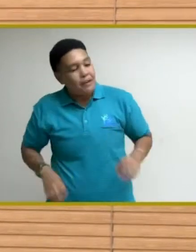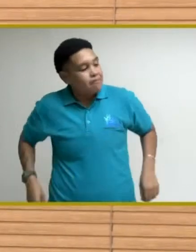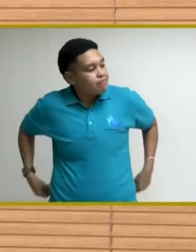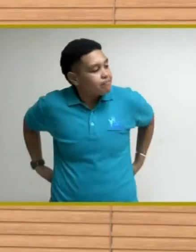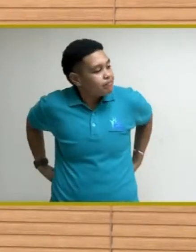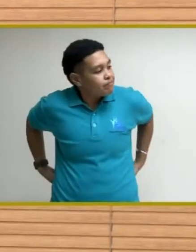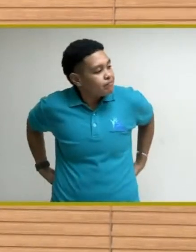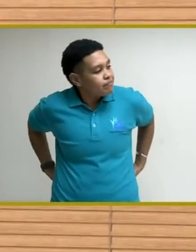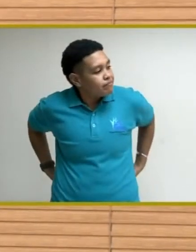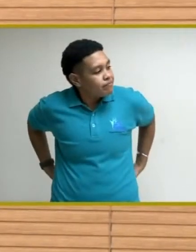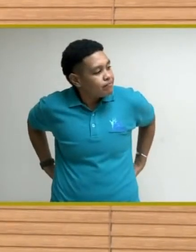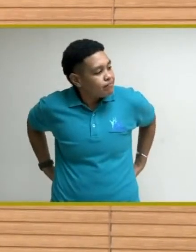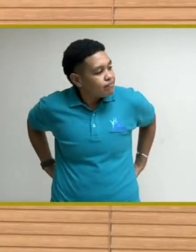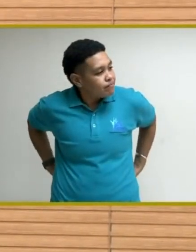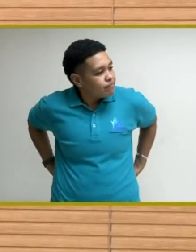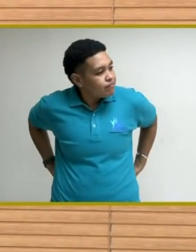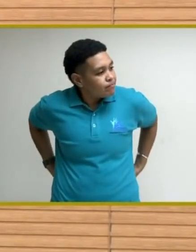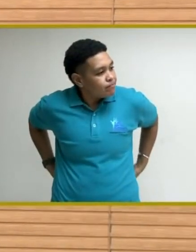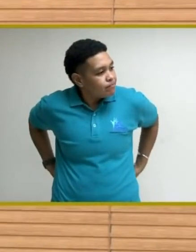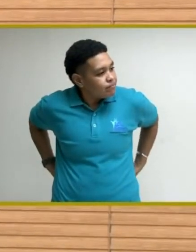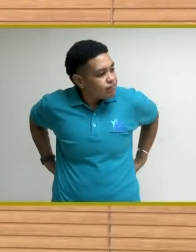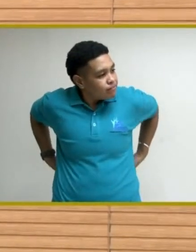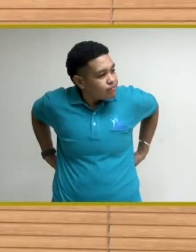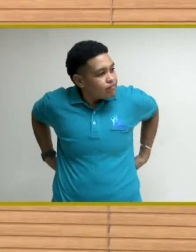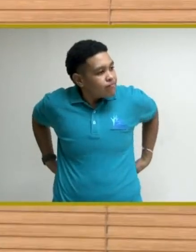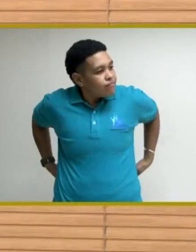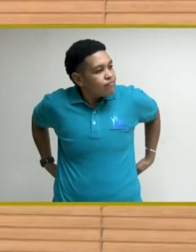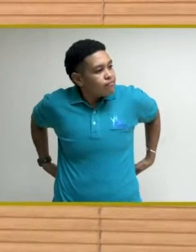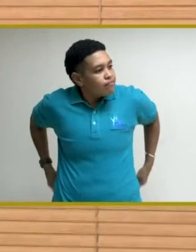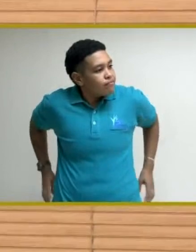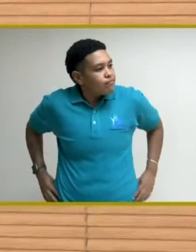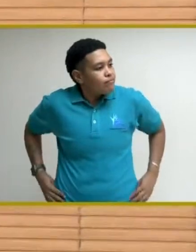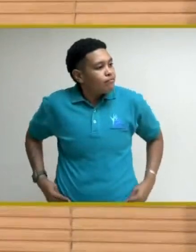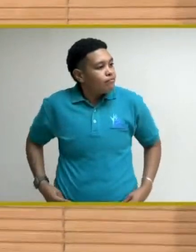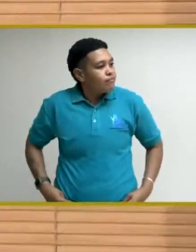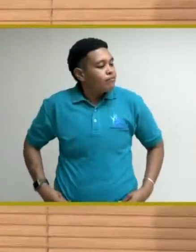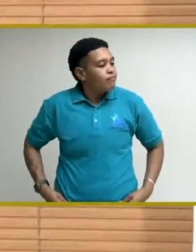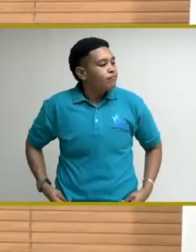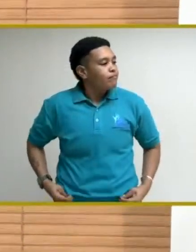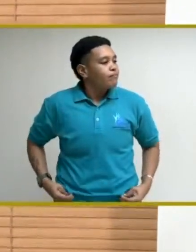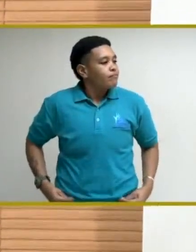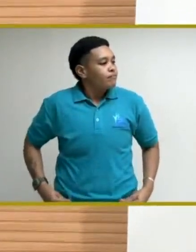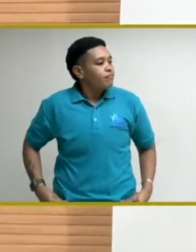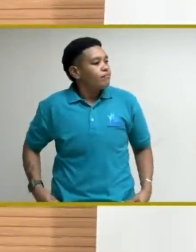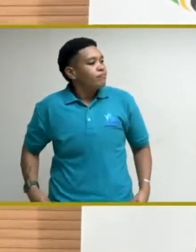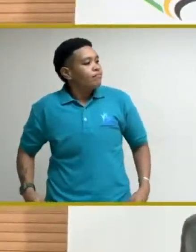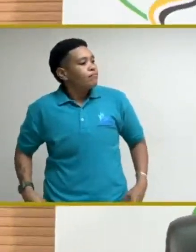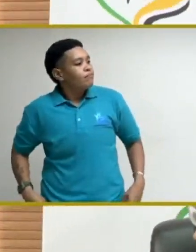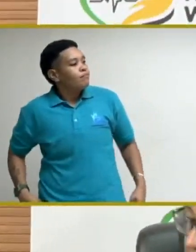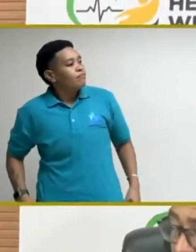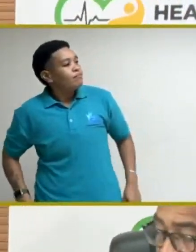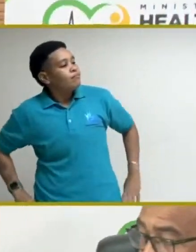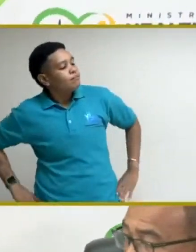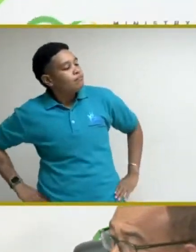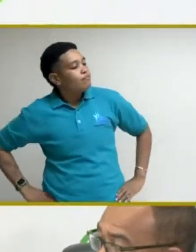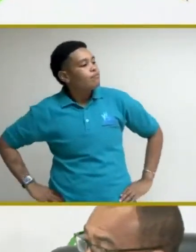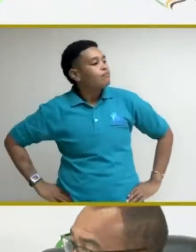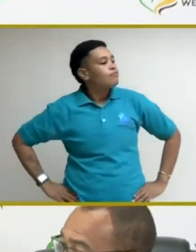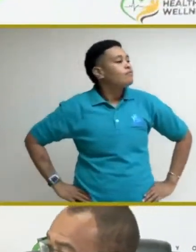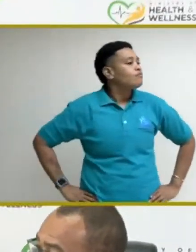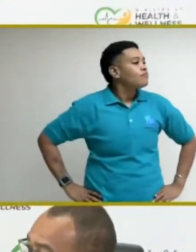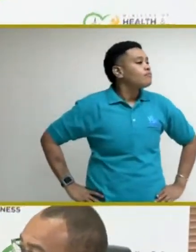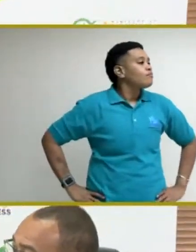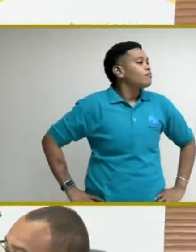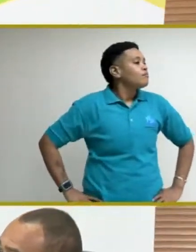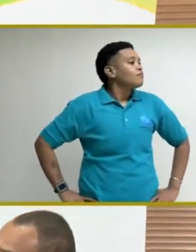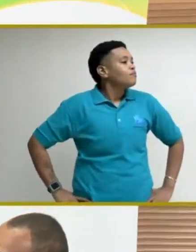the transfer can be made. The specific requirement is for the cash transfer, or is it? Because I was under the impression that it